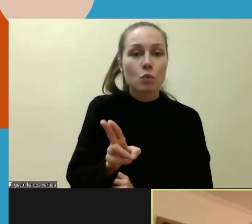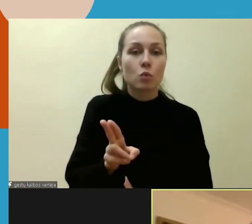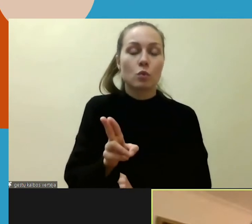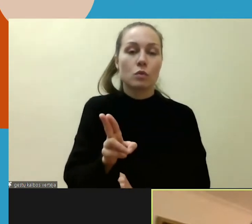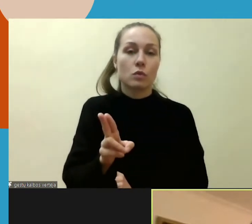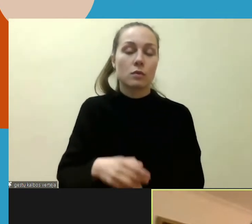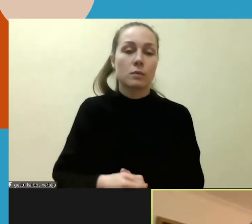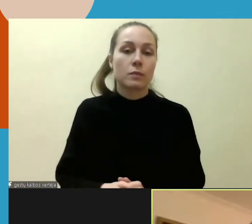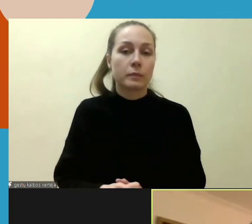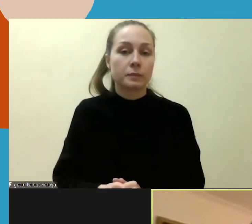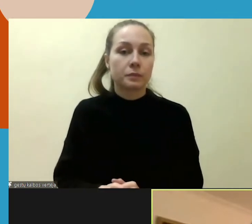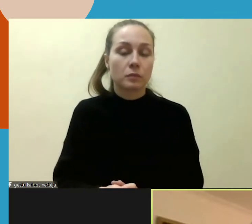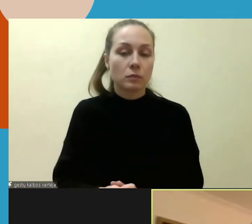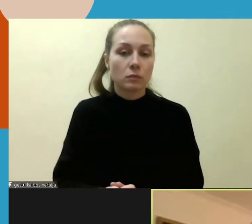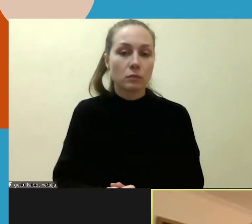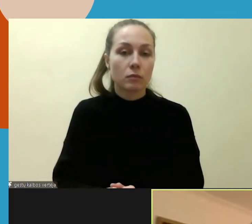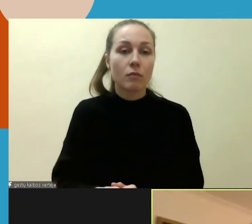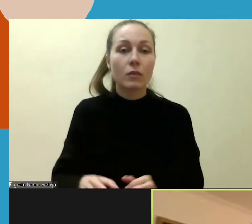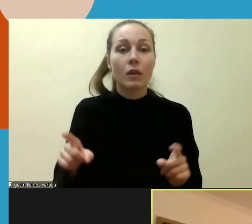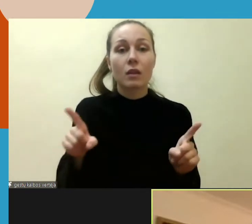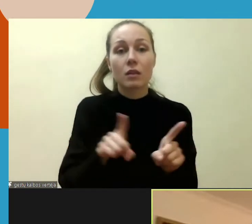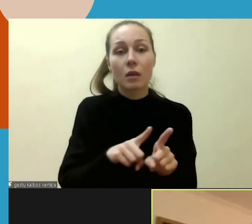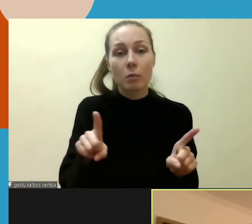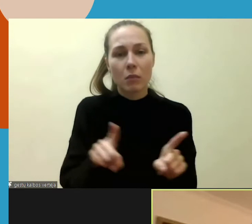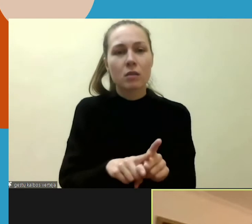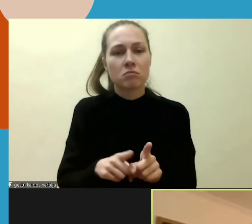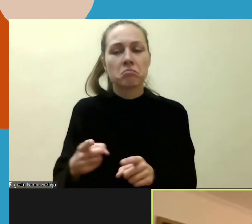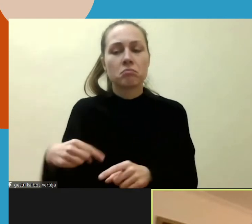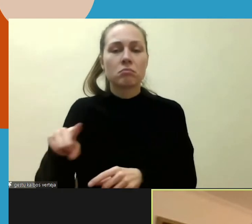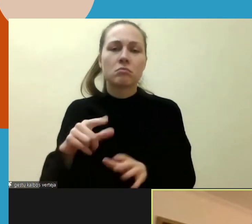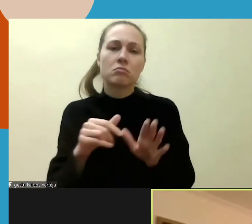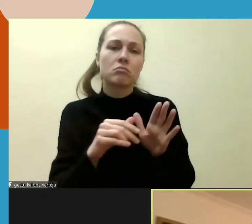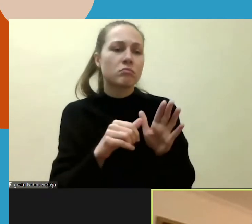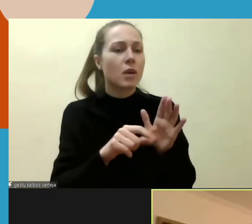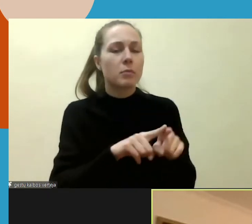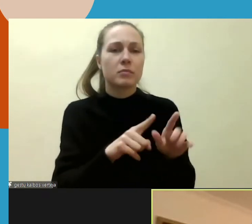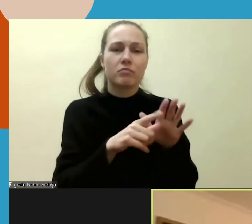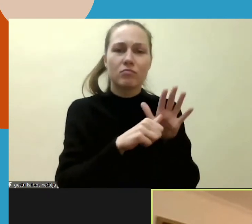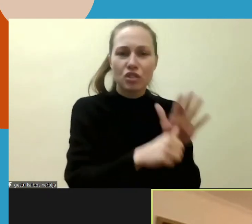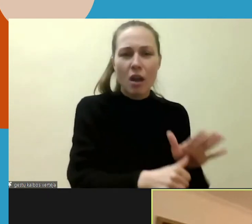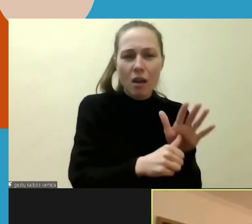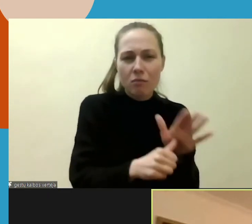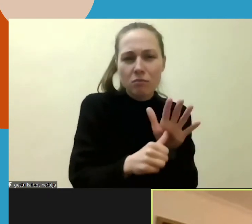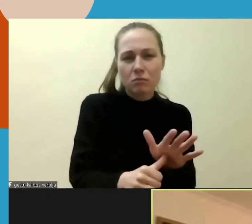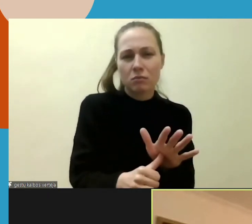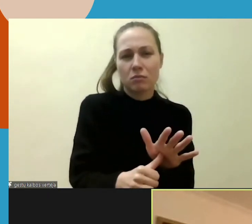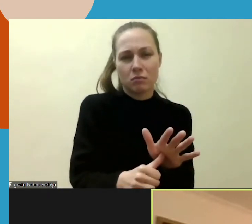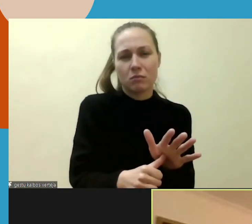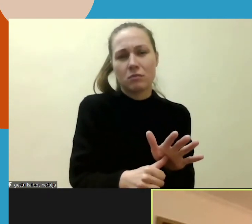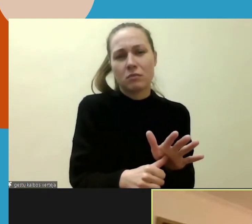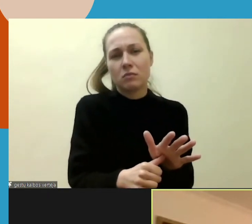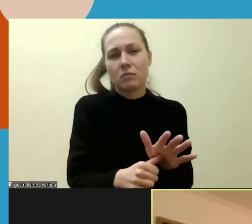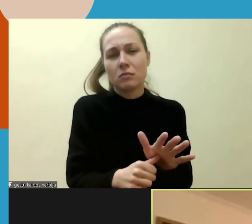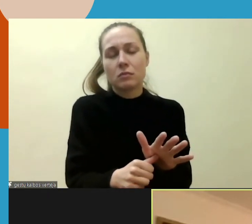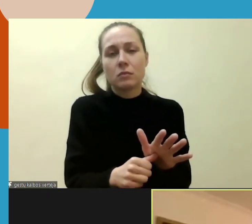minimize or diminish their experience, or there is an inappropriate response in that the police doesn't